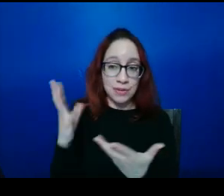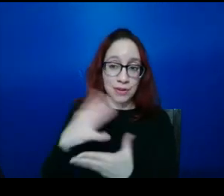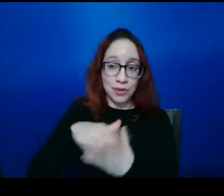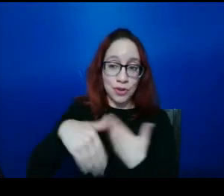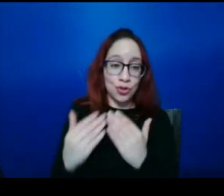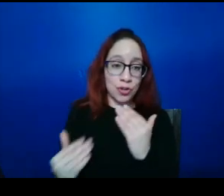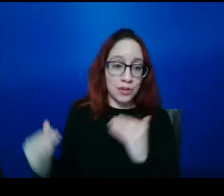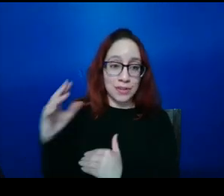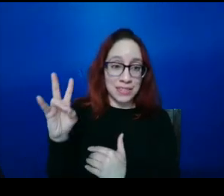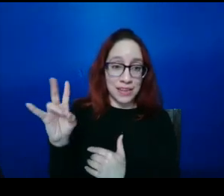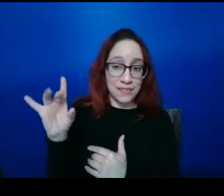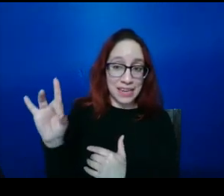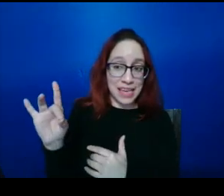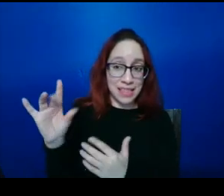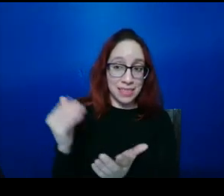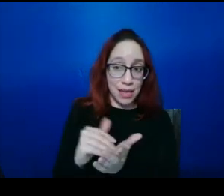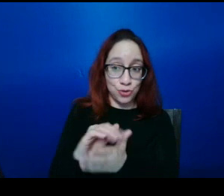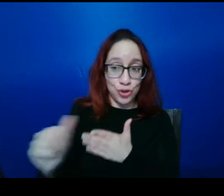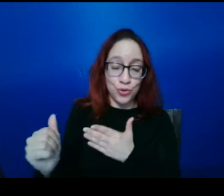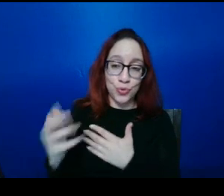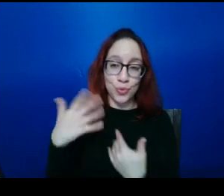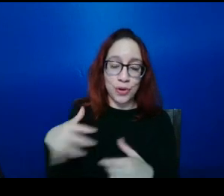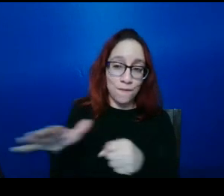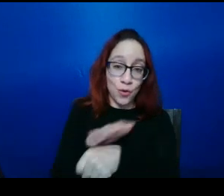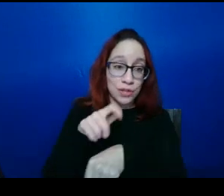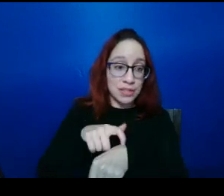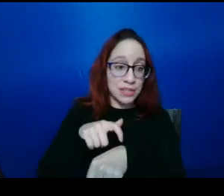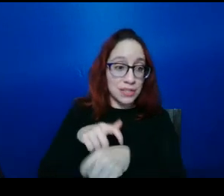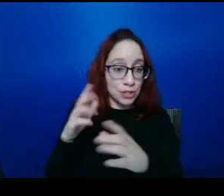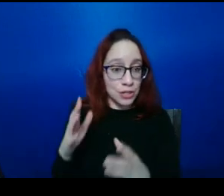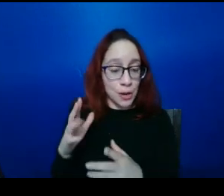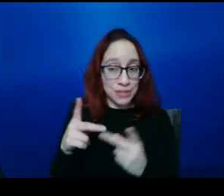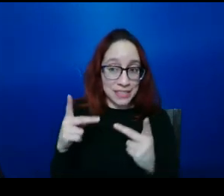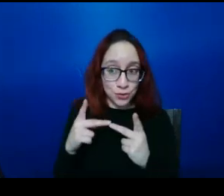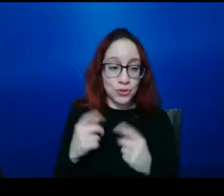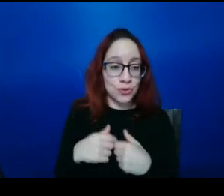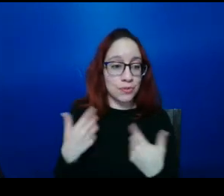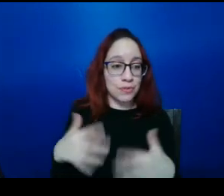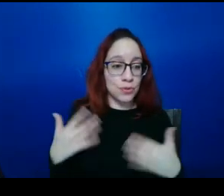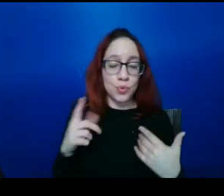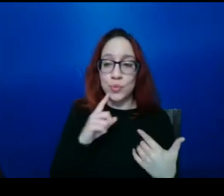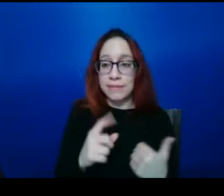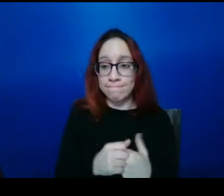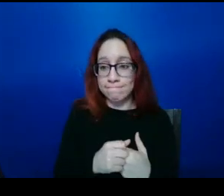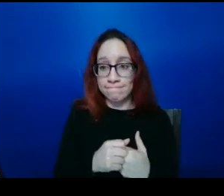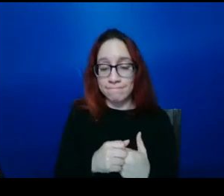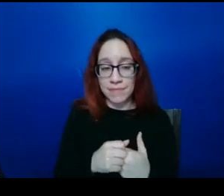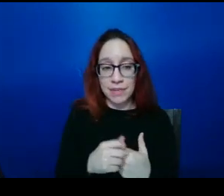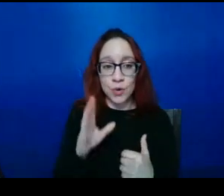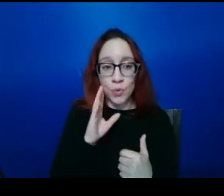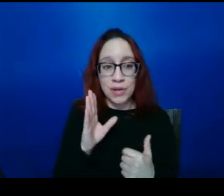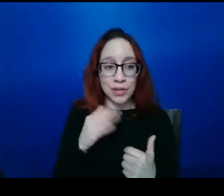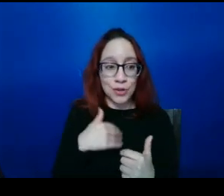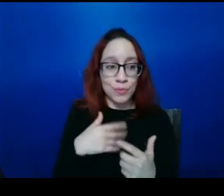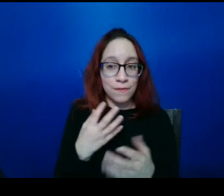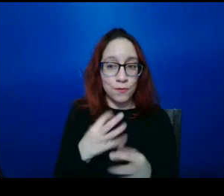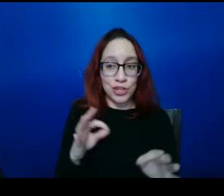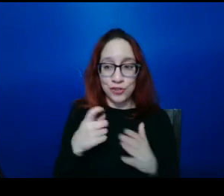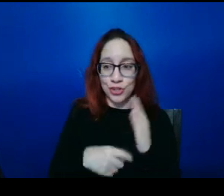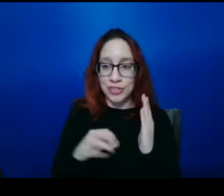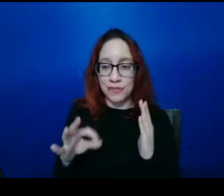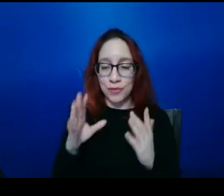bit over $78,000. So that's going to give us a full-time victim advocate's position, which is obviously going to be free of charge